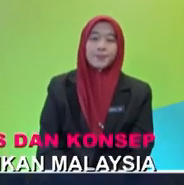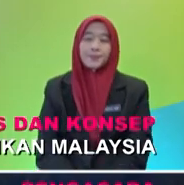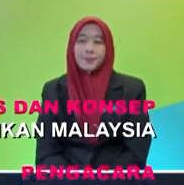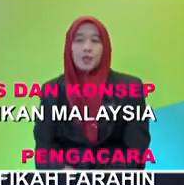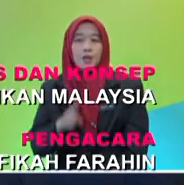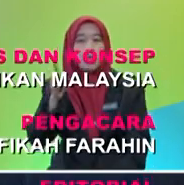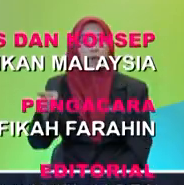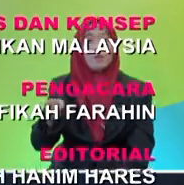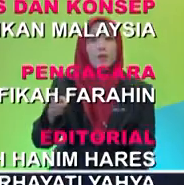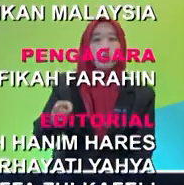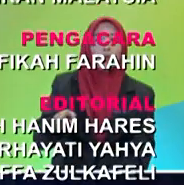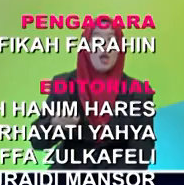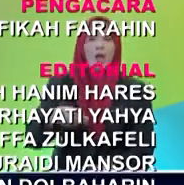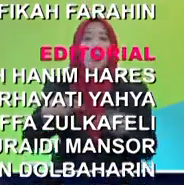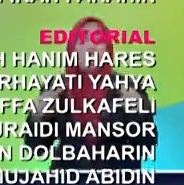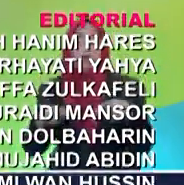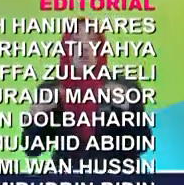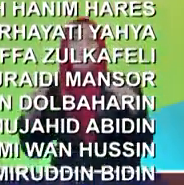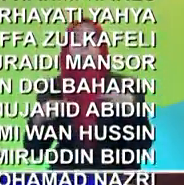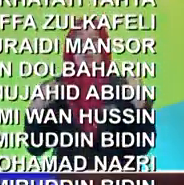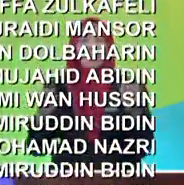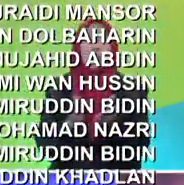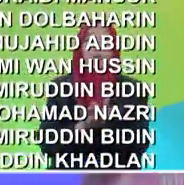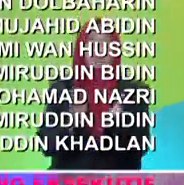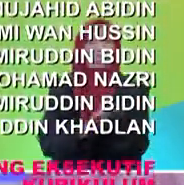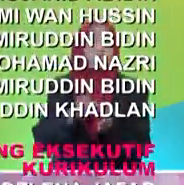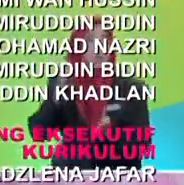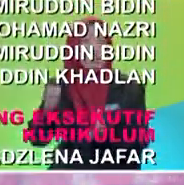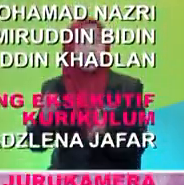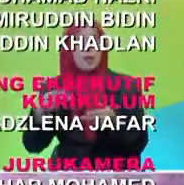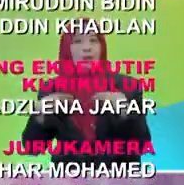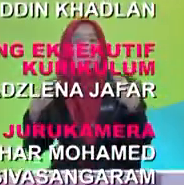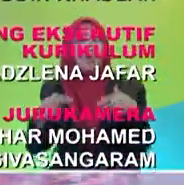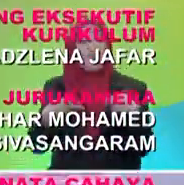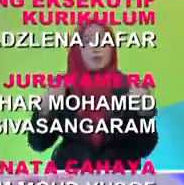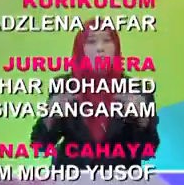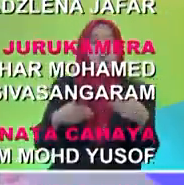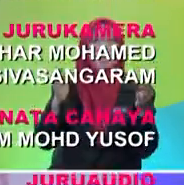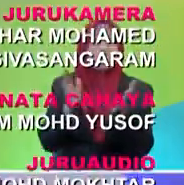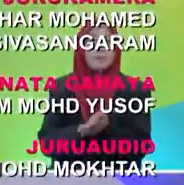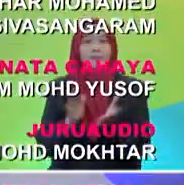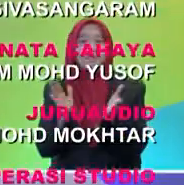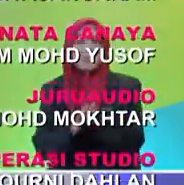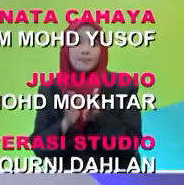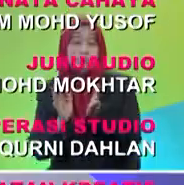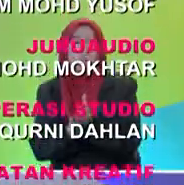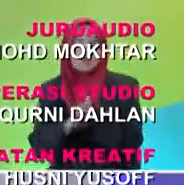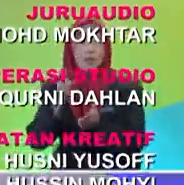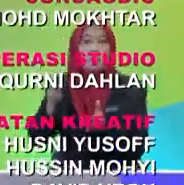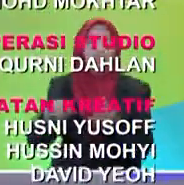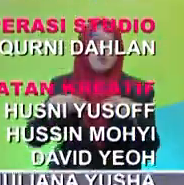If you're happy, happy, happy, clap your hands. If you're happy, happy, happy, clap your hands.